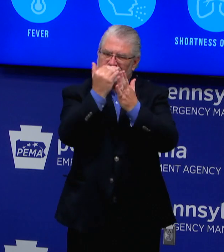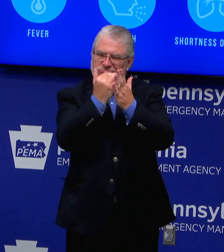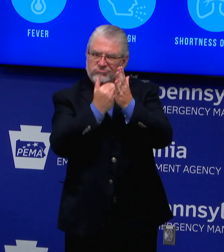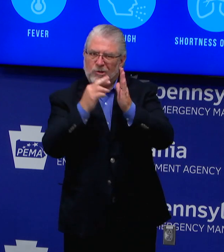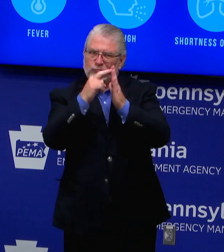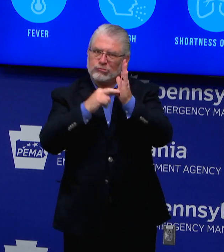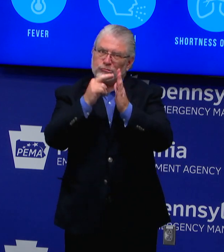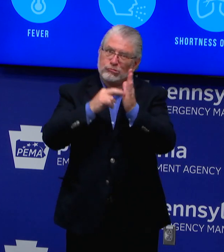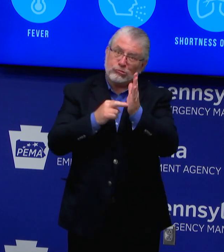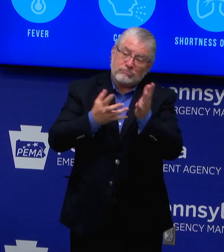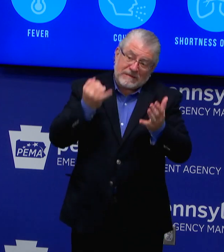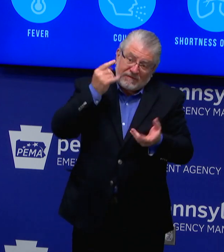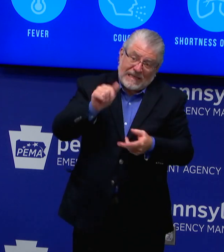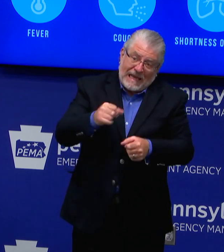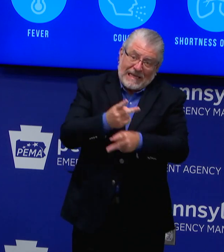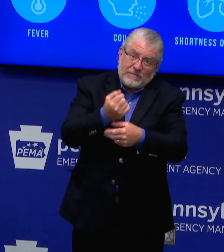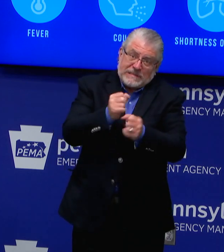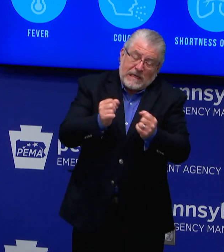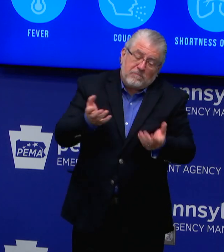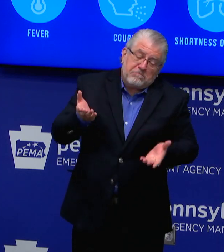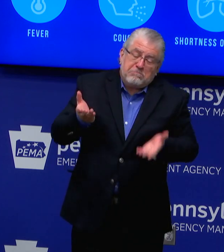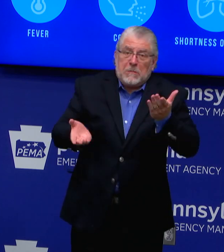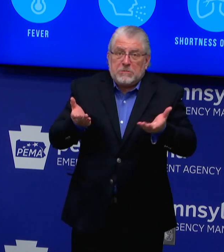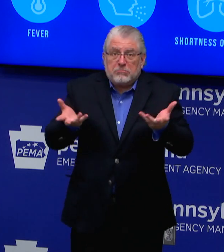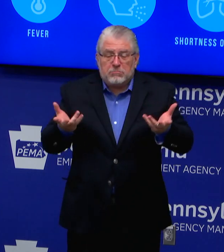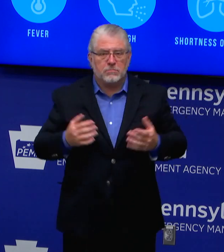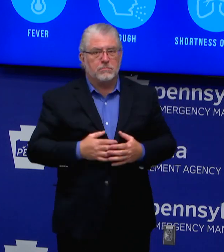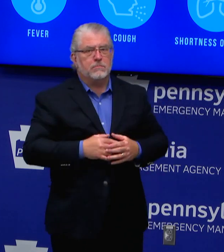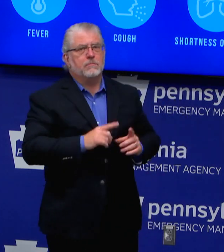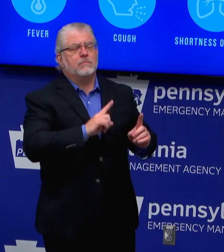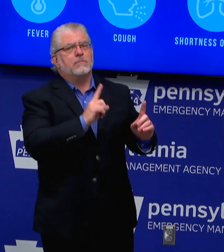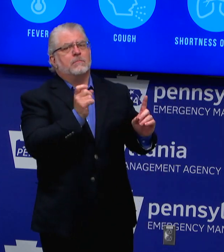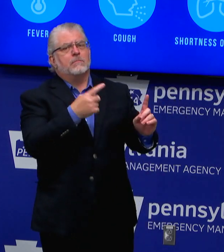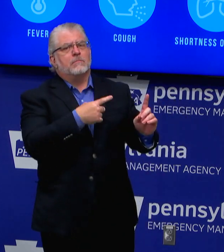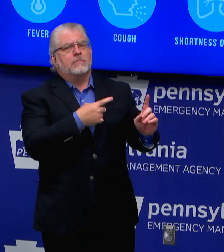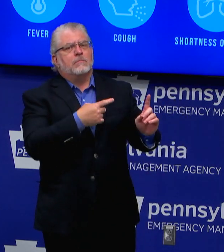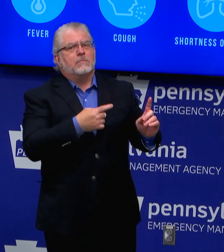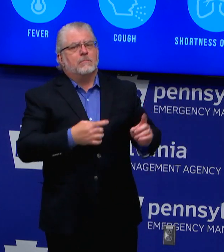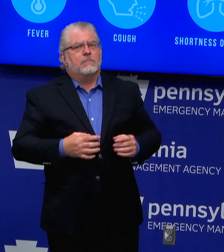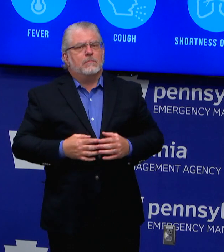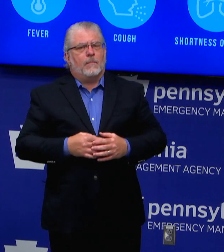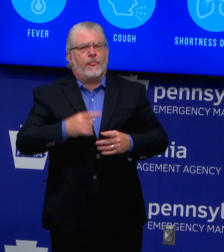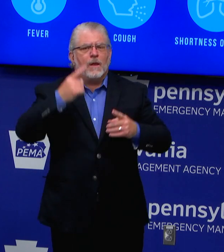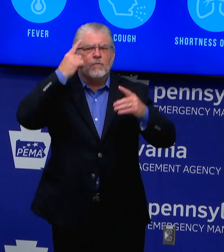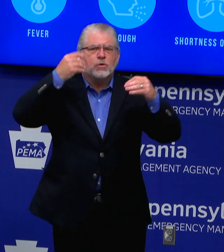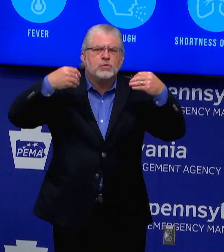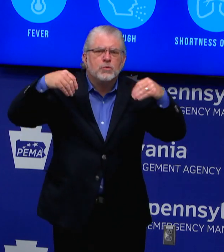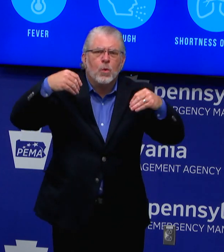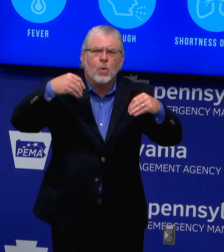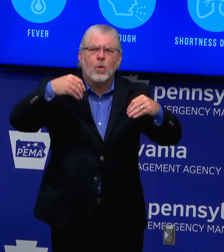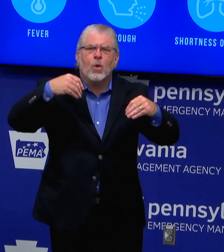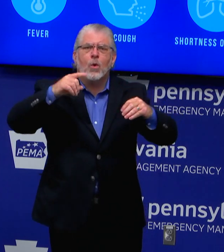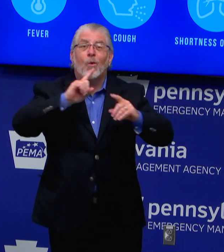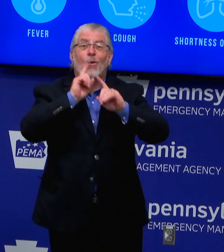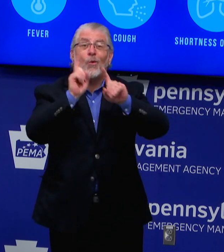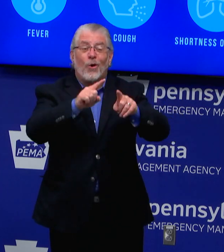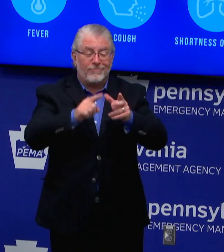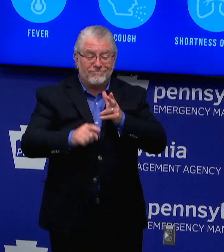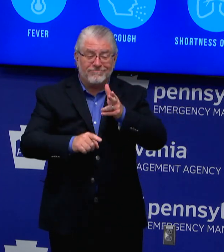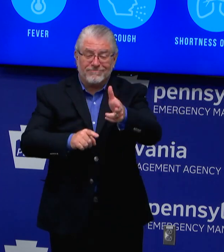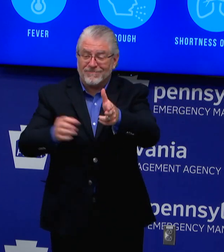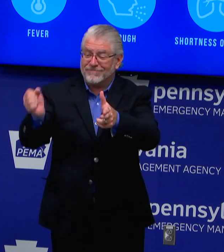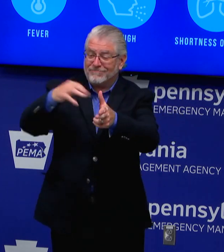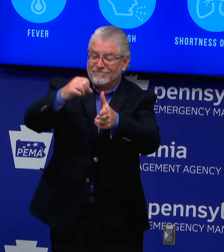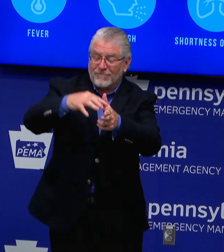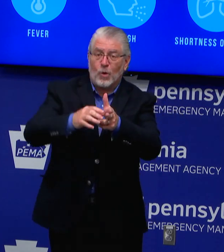Both 6ABC and WNEP have a question about curbside retail. Curbside retail has opened up in New Jersey just over